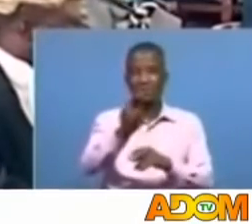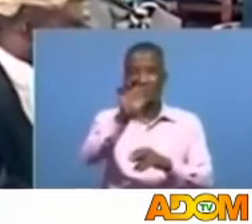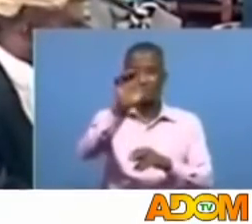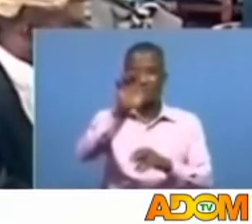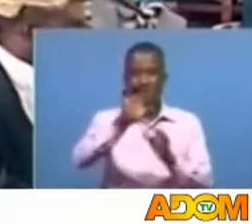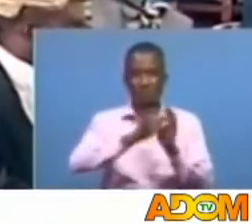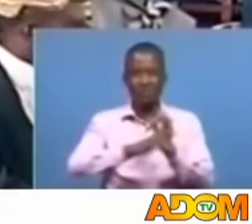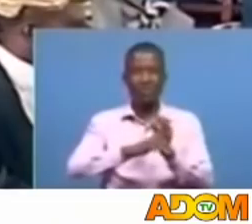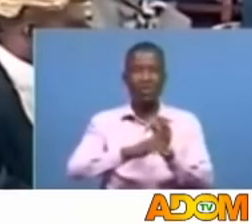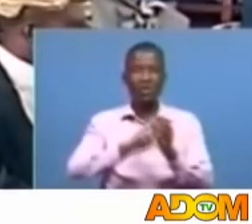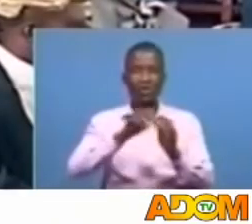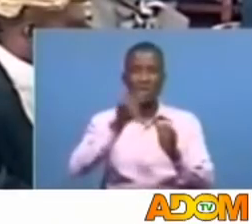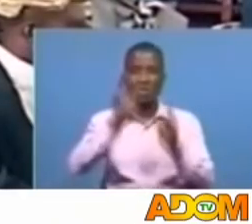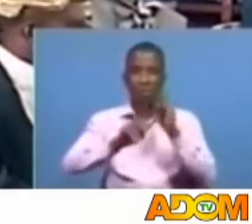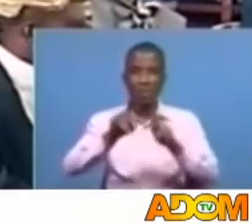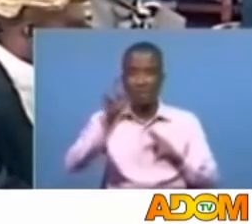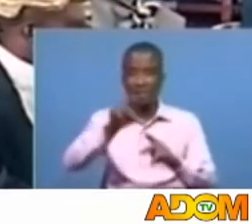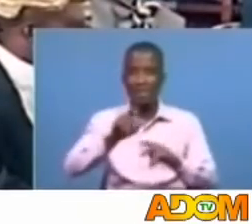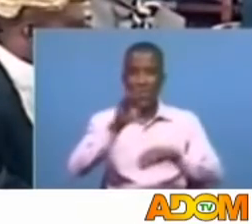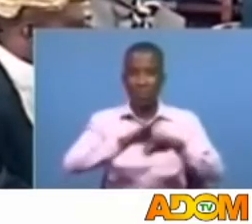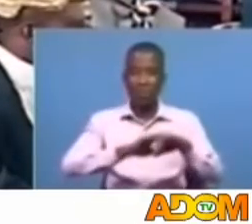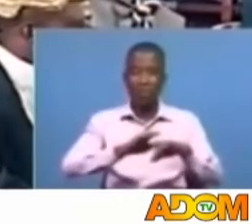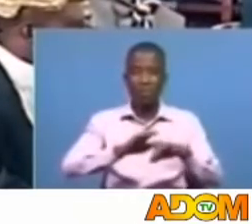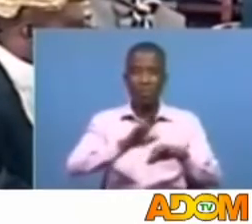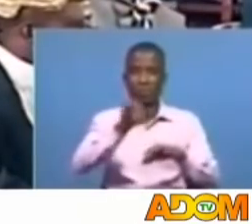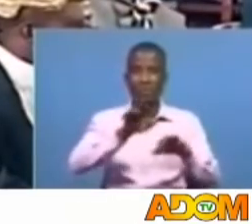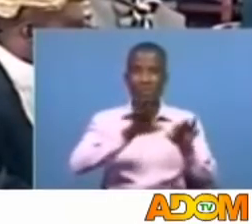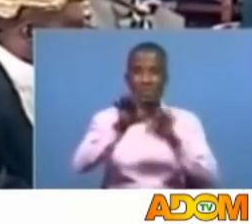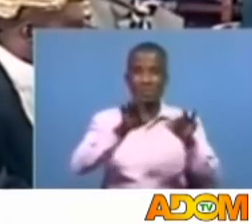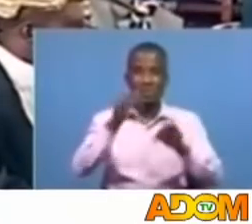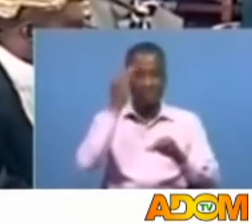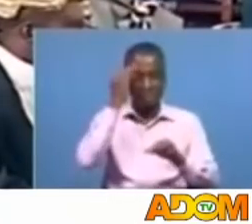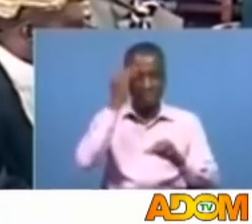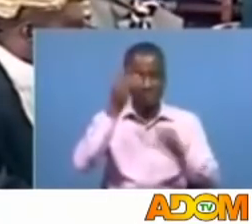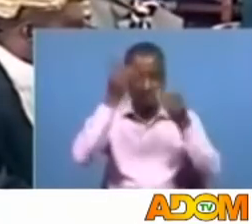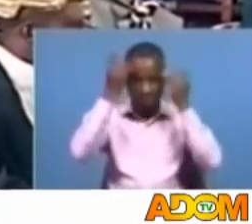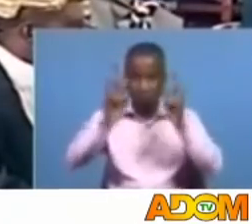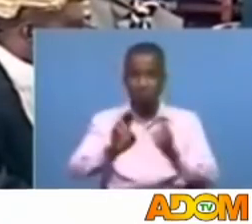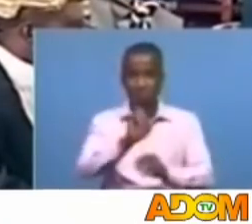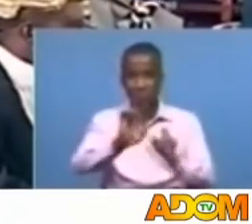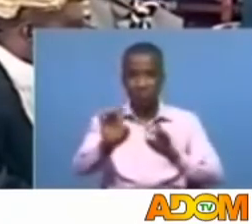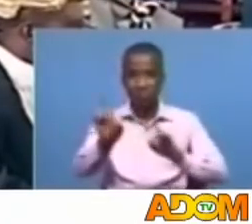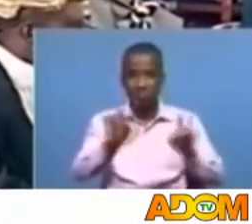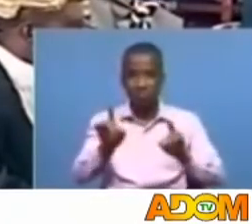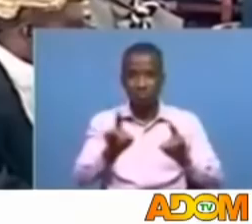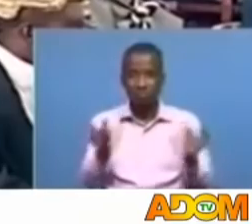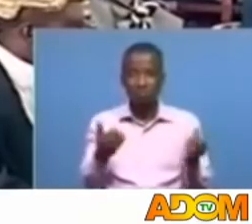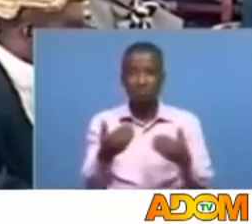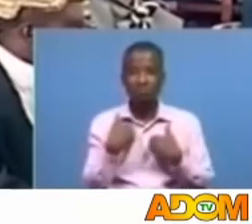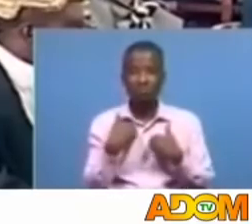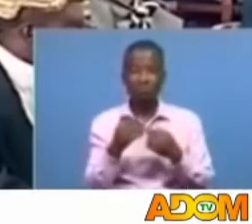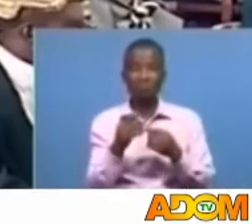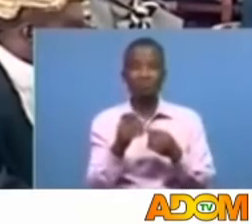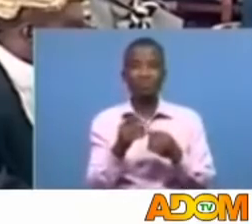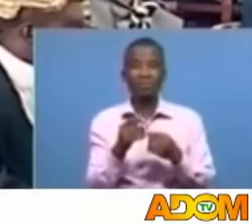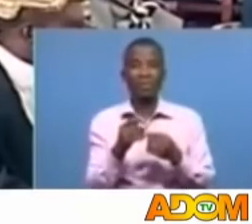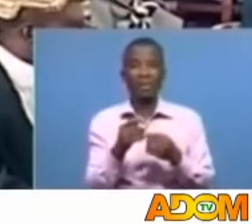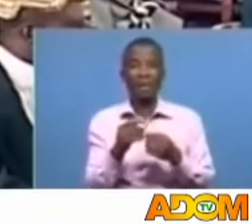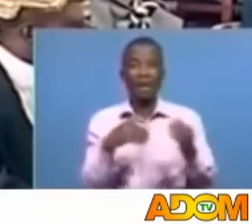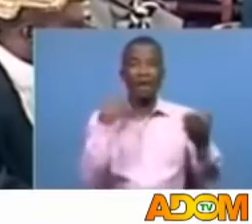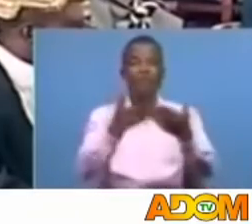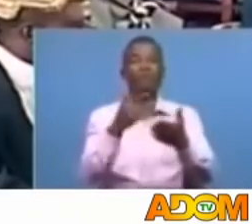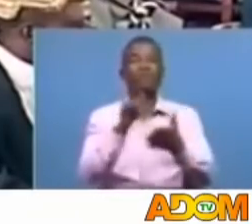or reasonable person called upon to apply his or her mind to the decision to be taken could have come to that decision. In